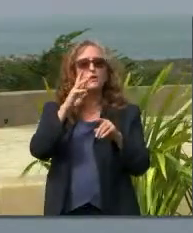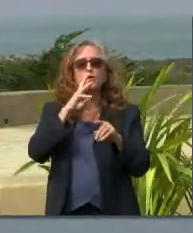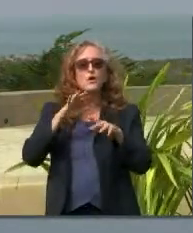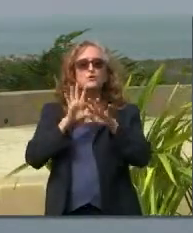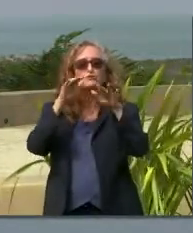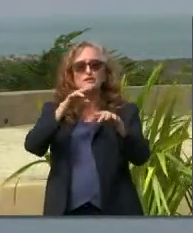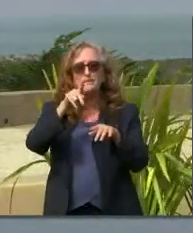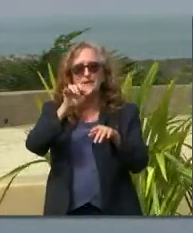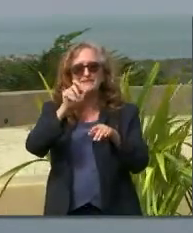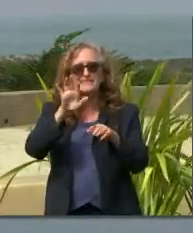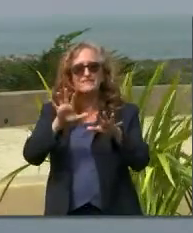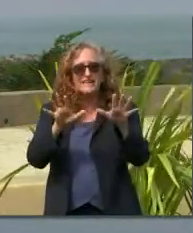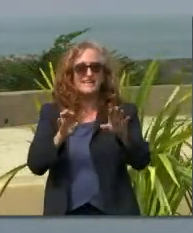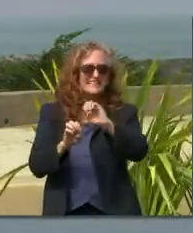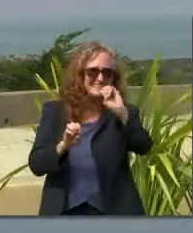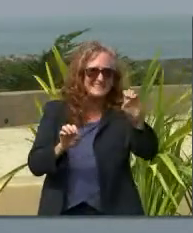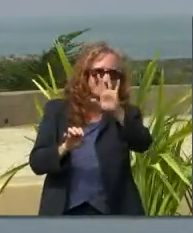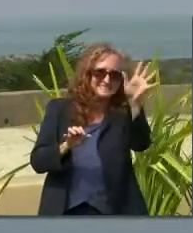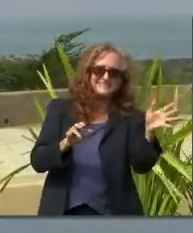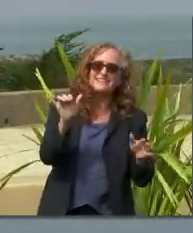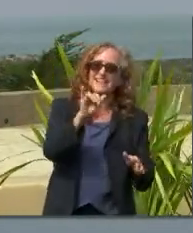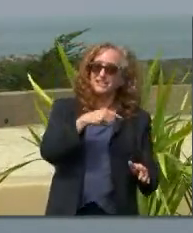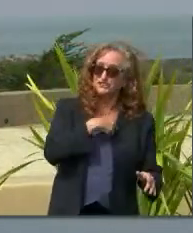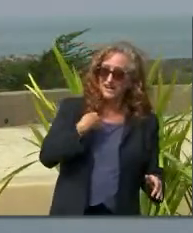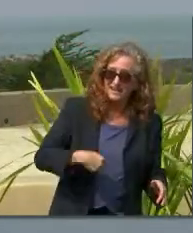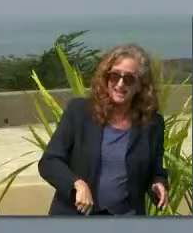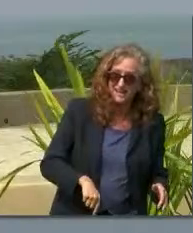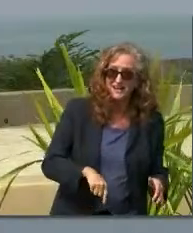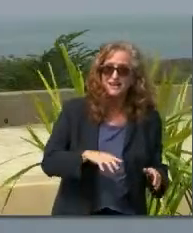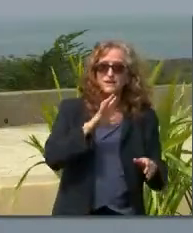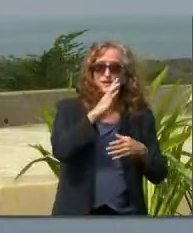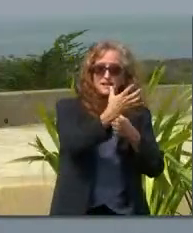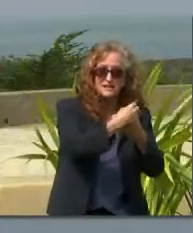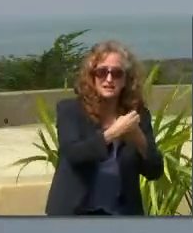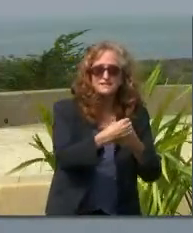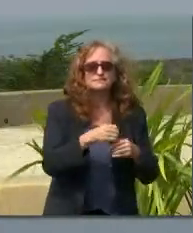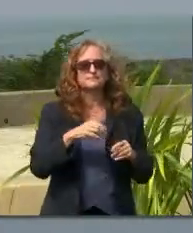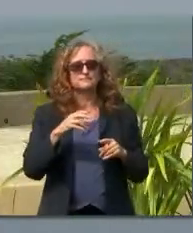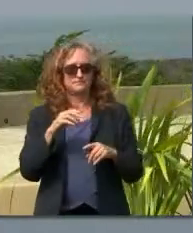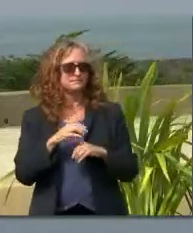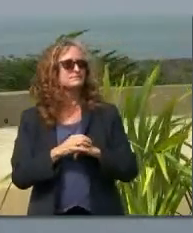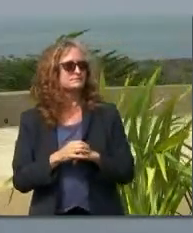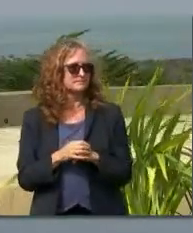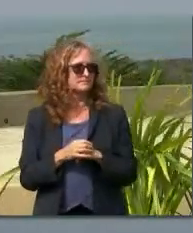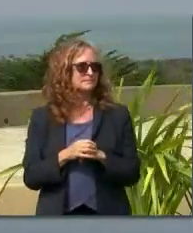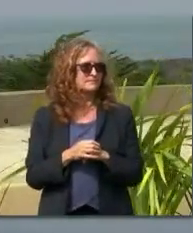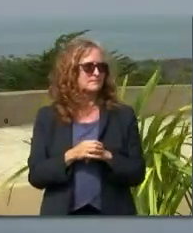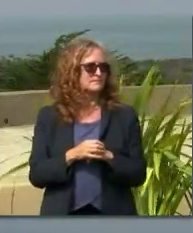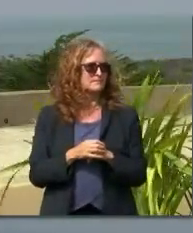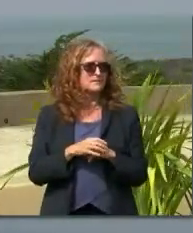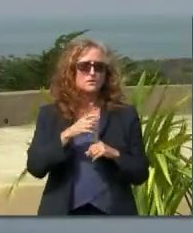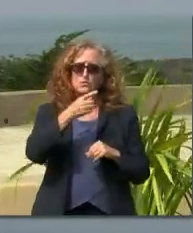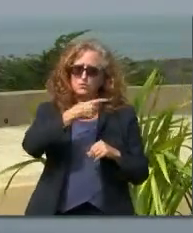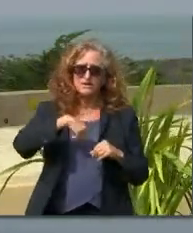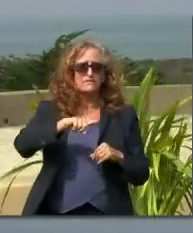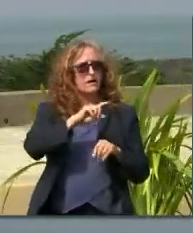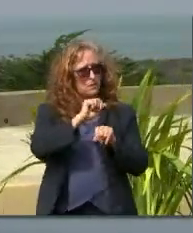going to answer that, but I'd be remiss, out of respect to these remarkable leaders that have engaged very